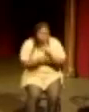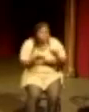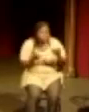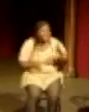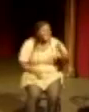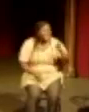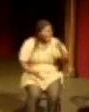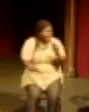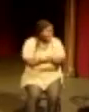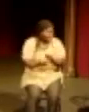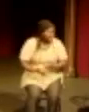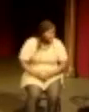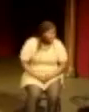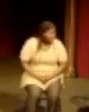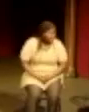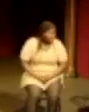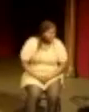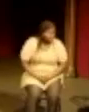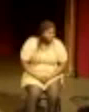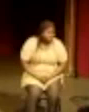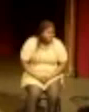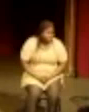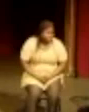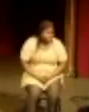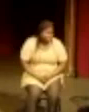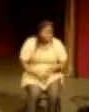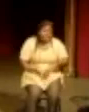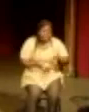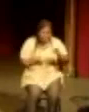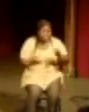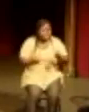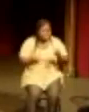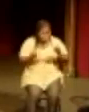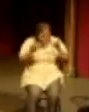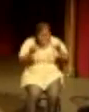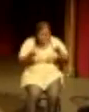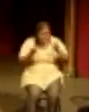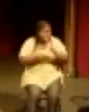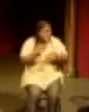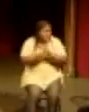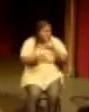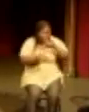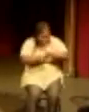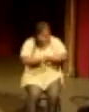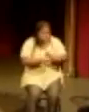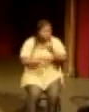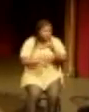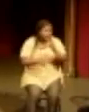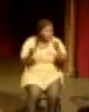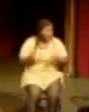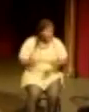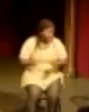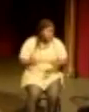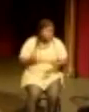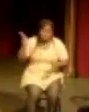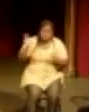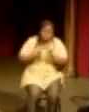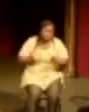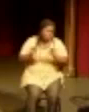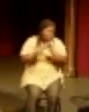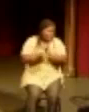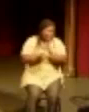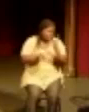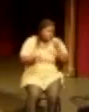with DNA evidence several decades after he committed those crimes. So this was a big night for us. A lot of healing went